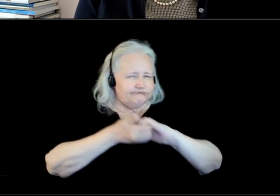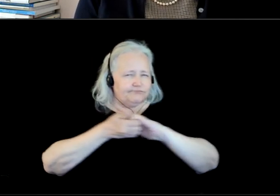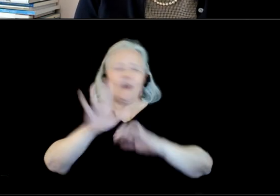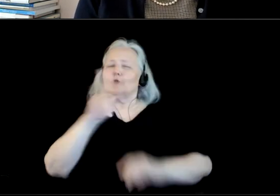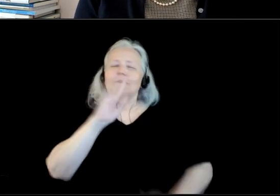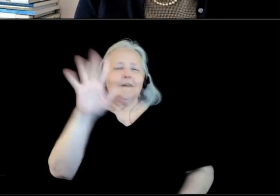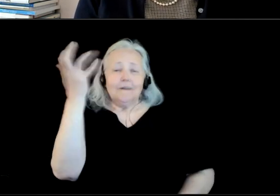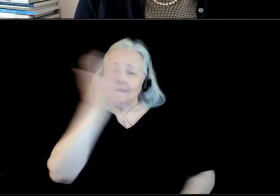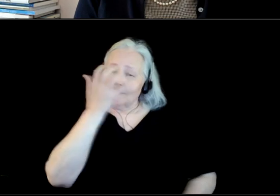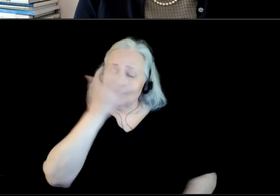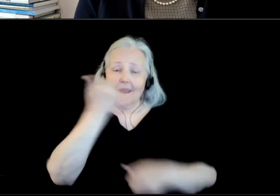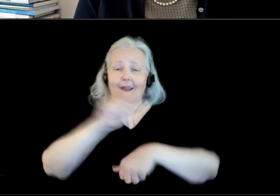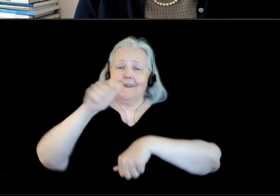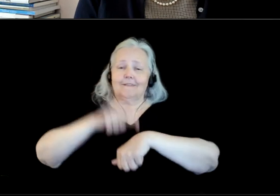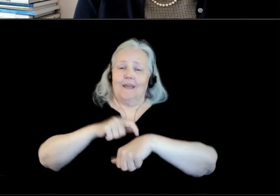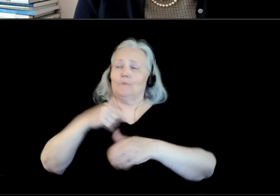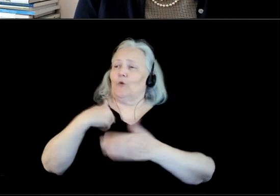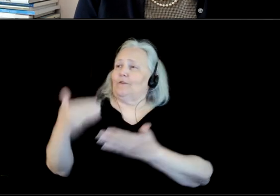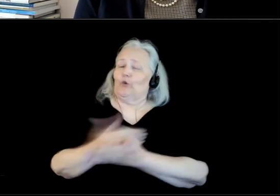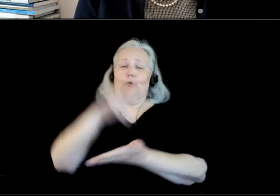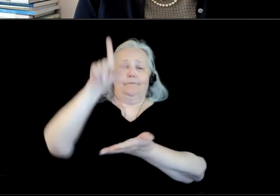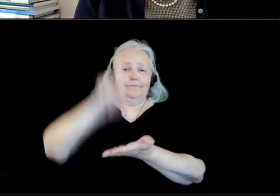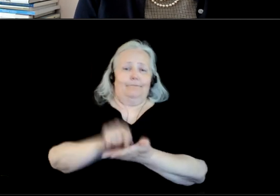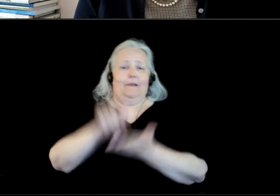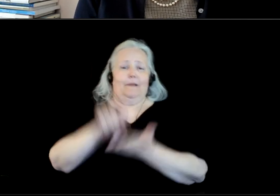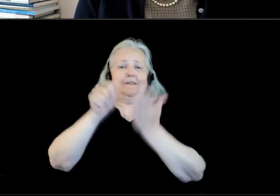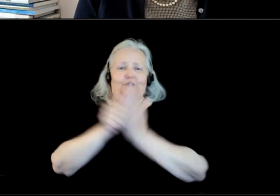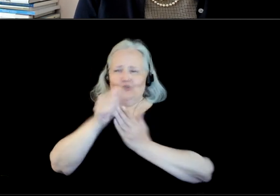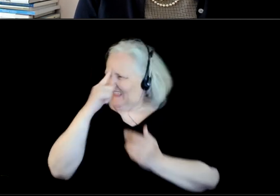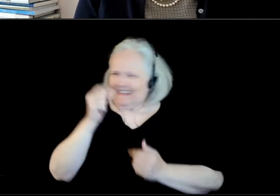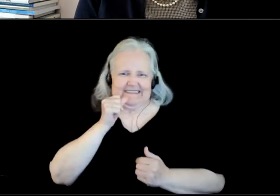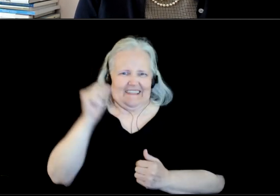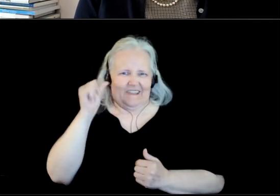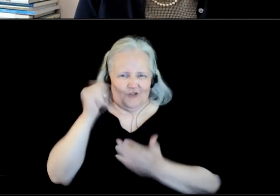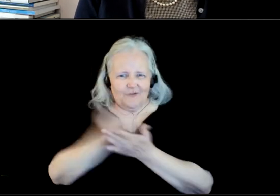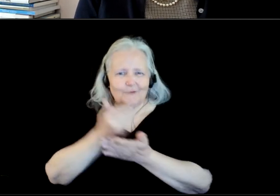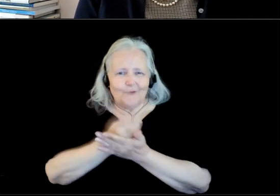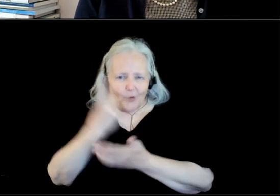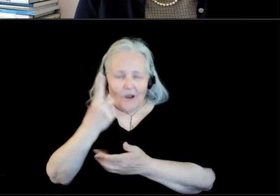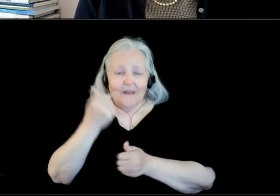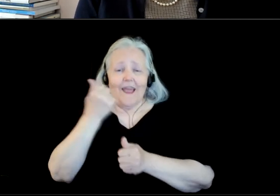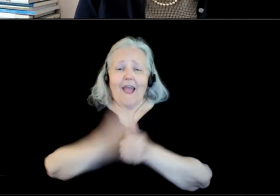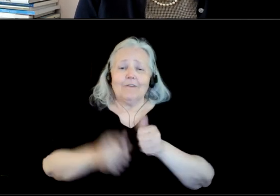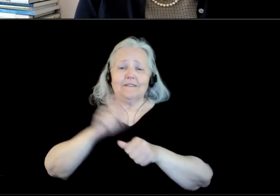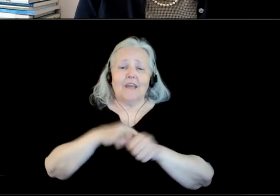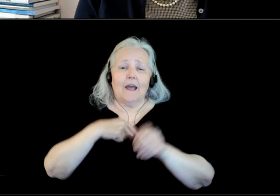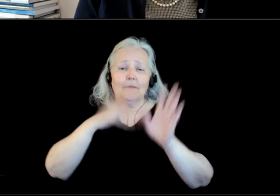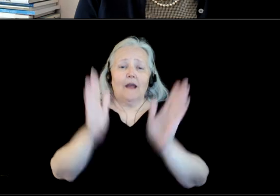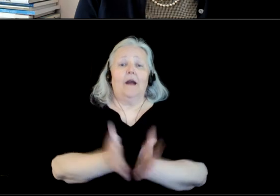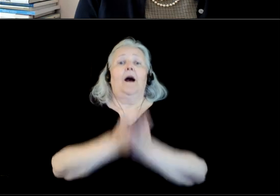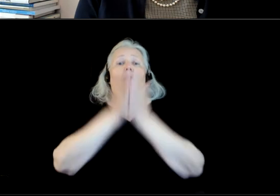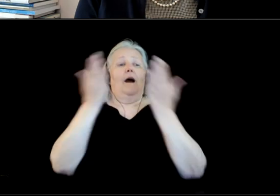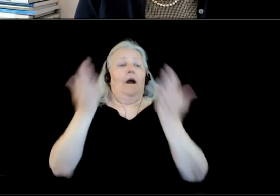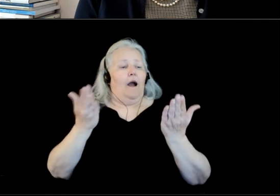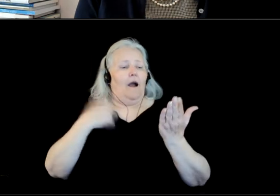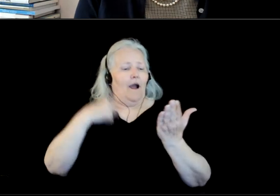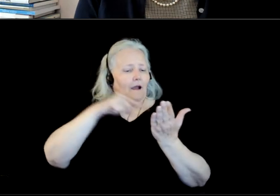time this new issue just appeared today or yesterday, every time it appears, and I think how many people touched